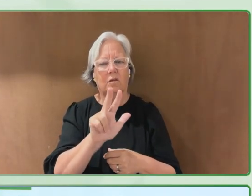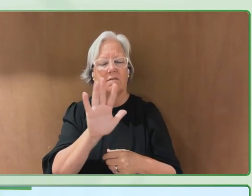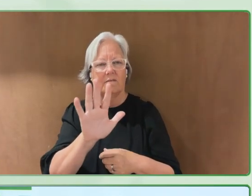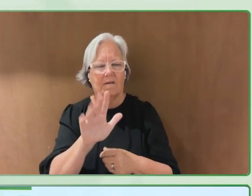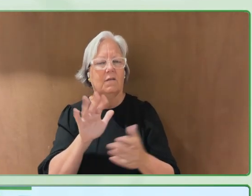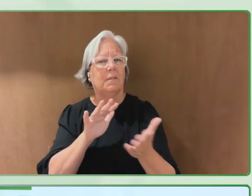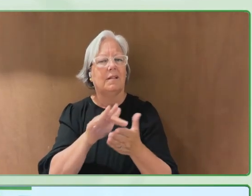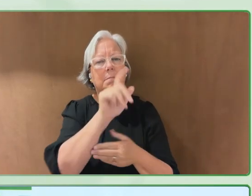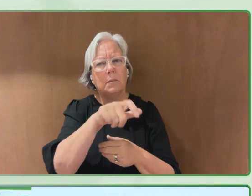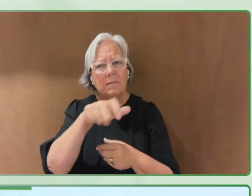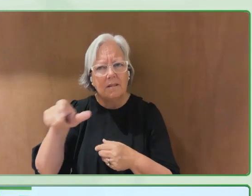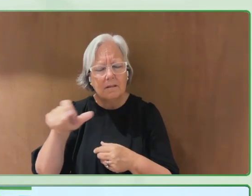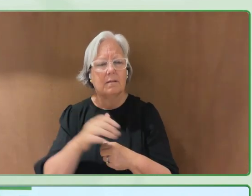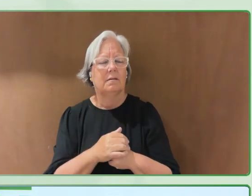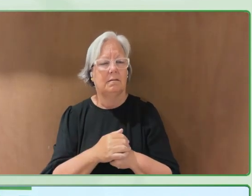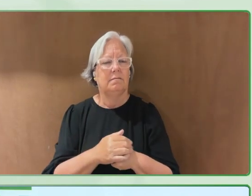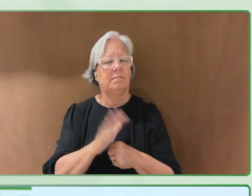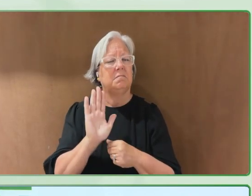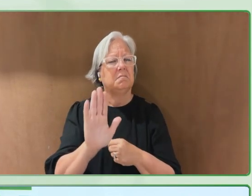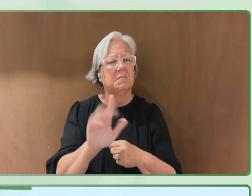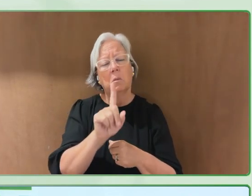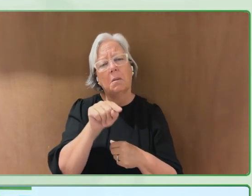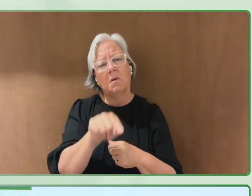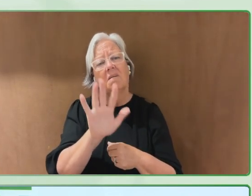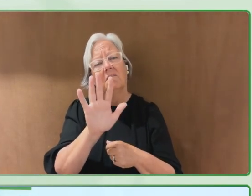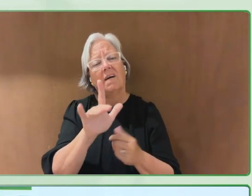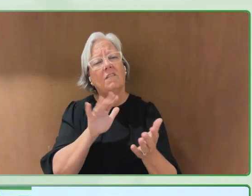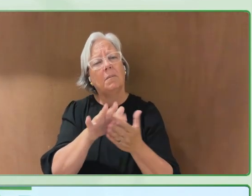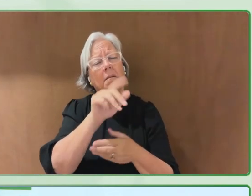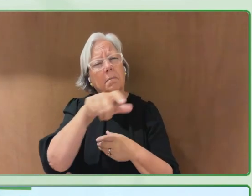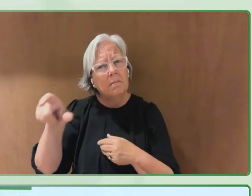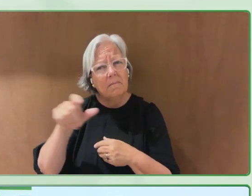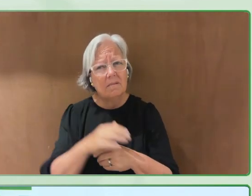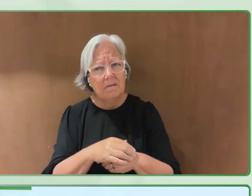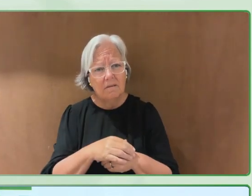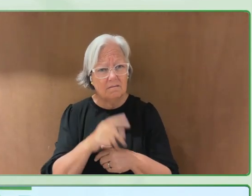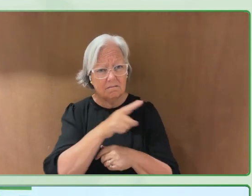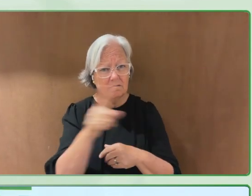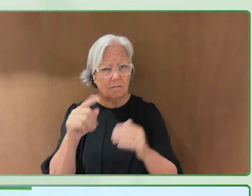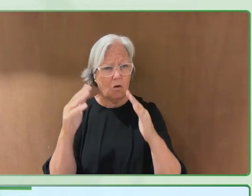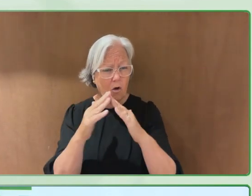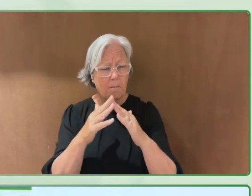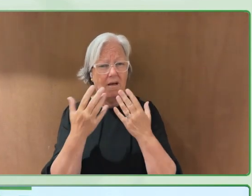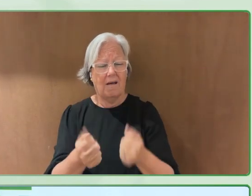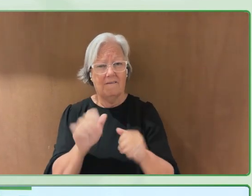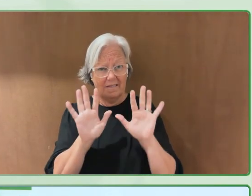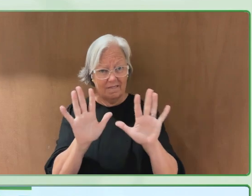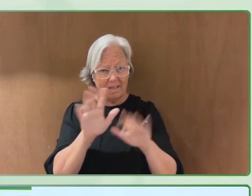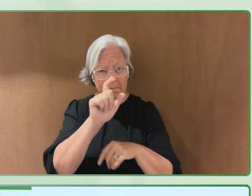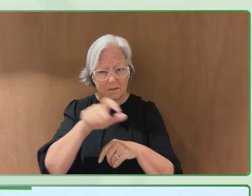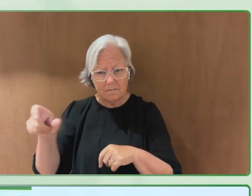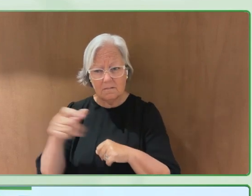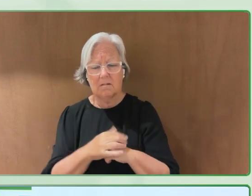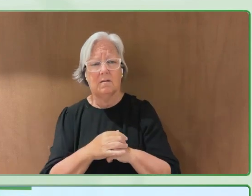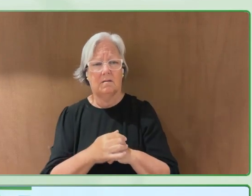descend in a city of just 1.5 million people. Can you imagine? You have a home that can accommodate 10 people, and suddenly you have 500